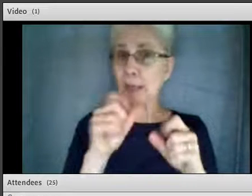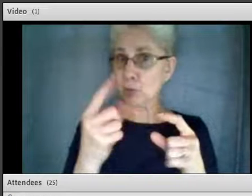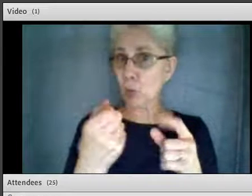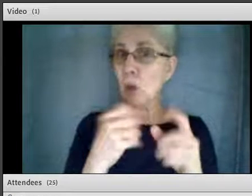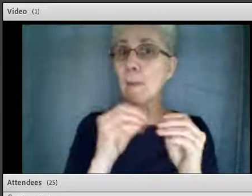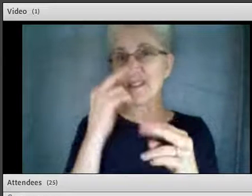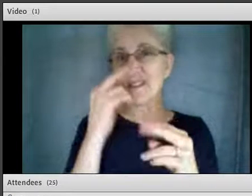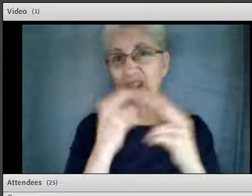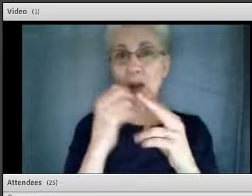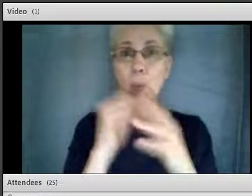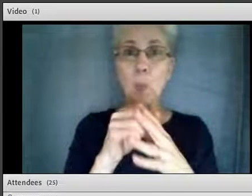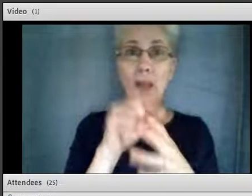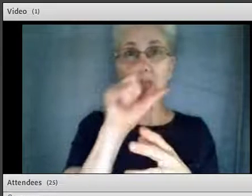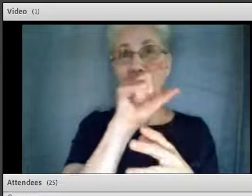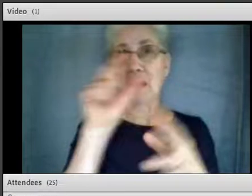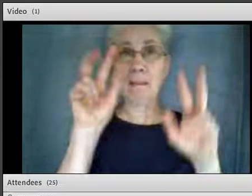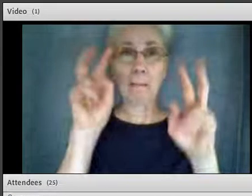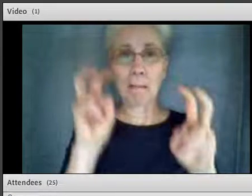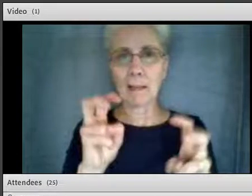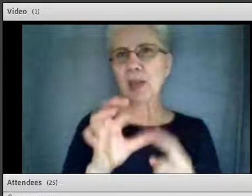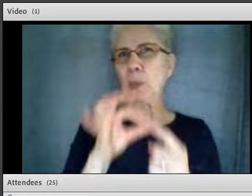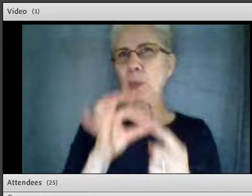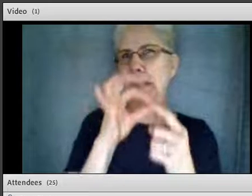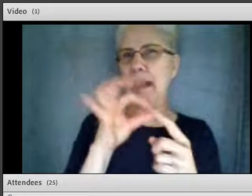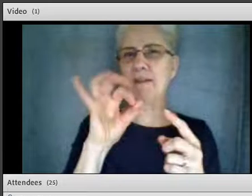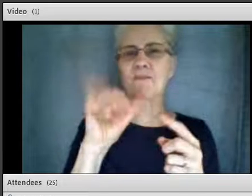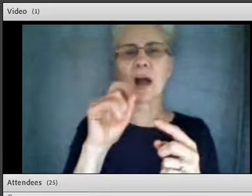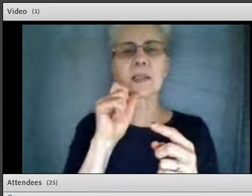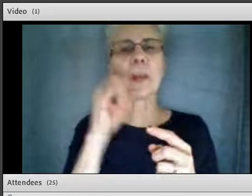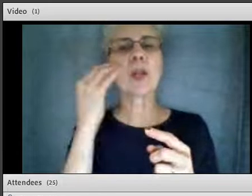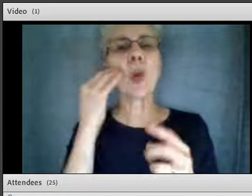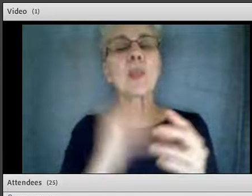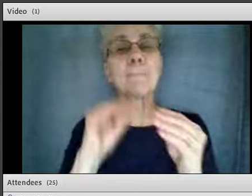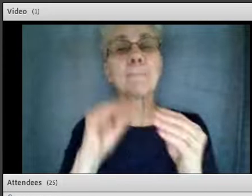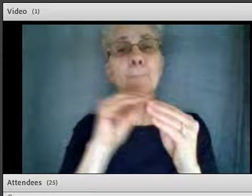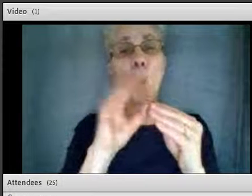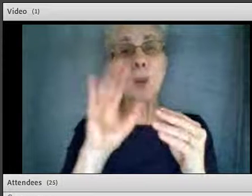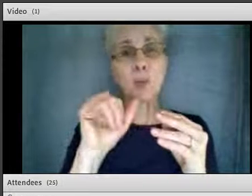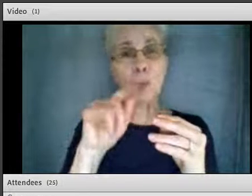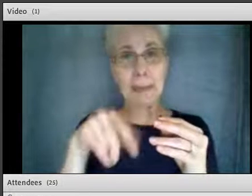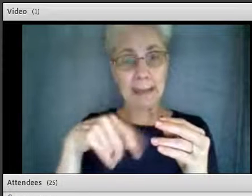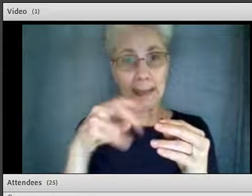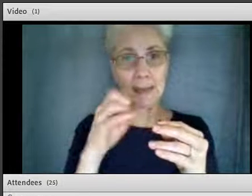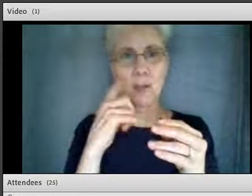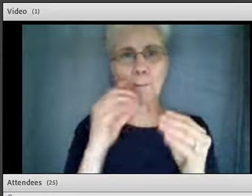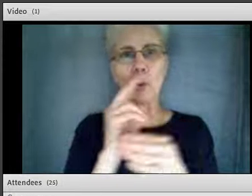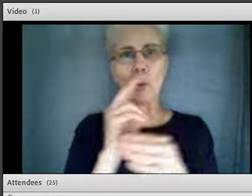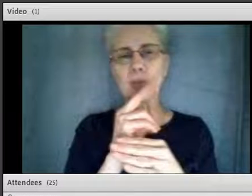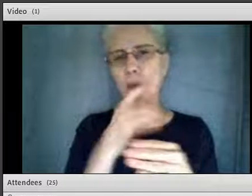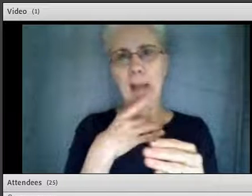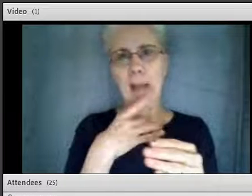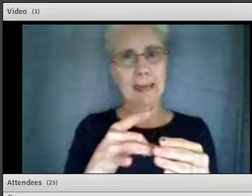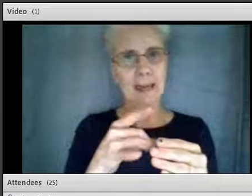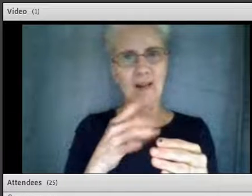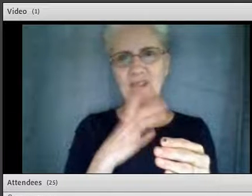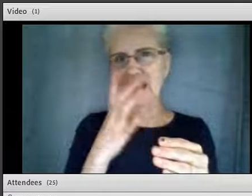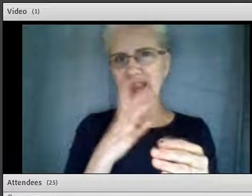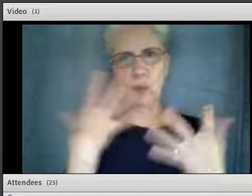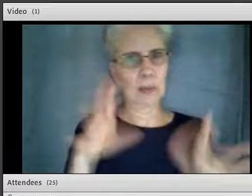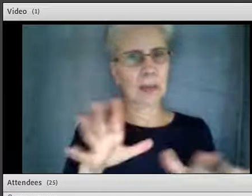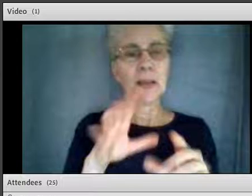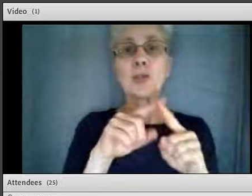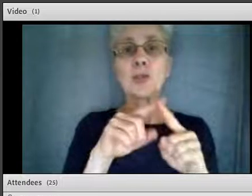unique fonts, but know the more unique, the more your users are not going to like it. The more unique, while it may be